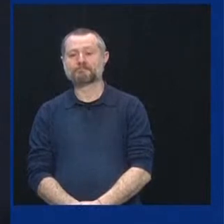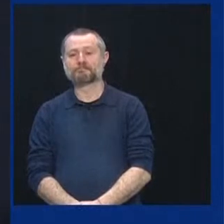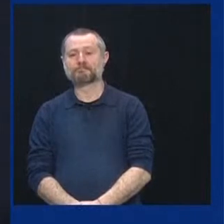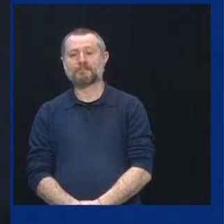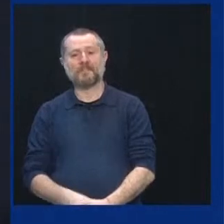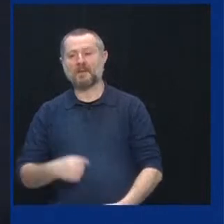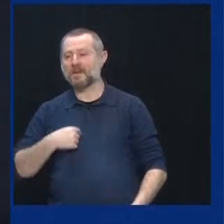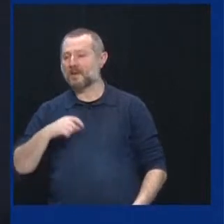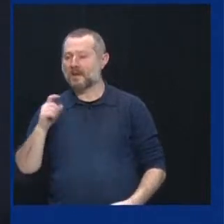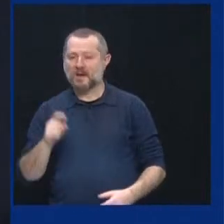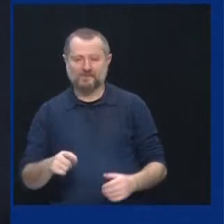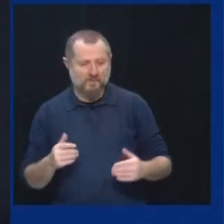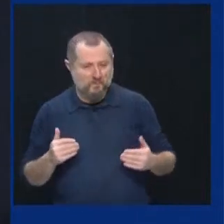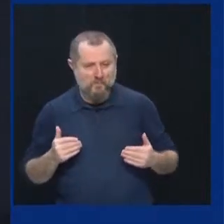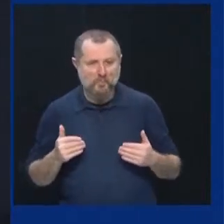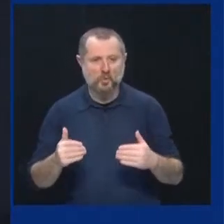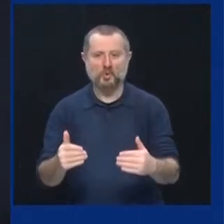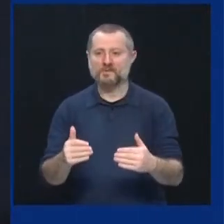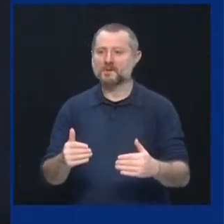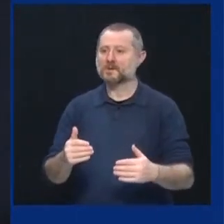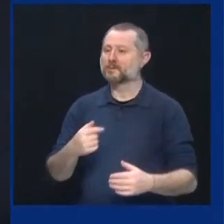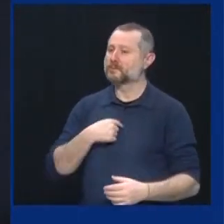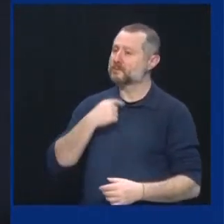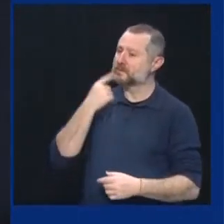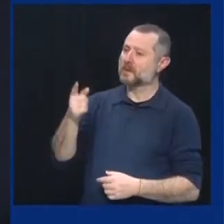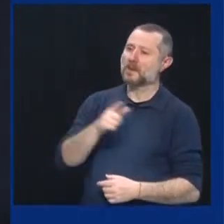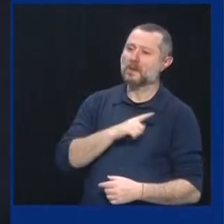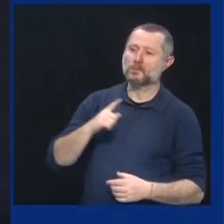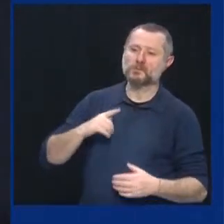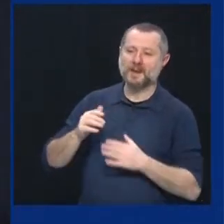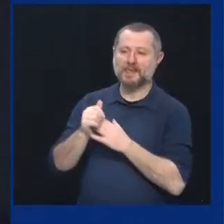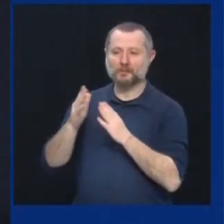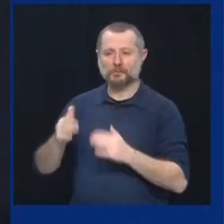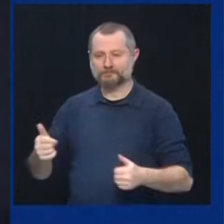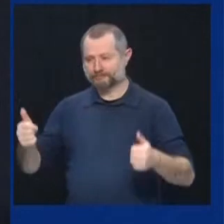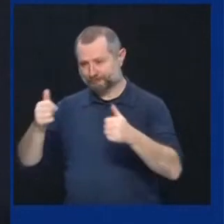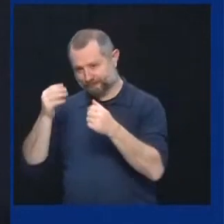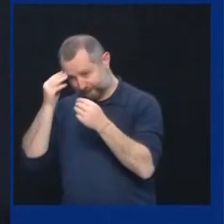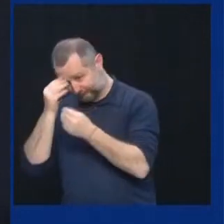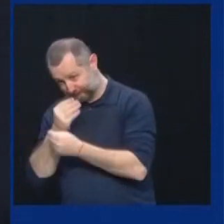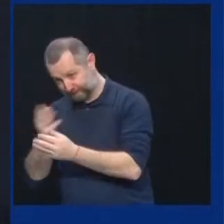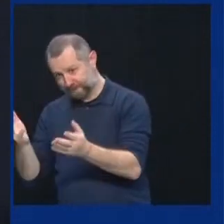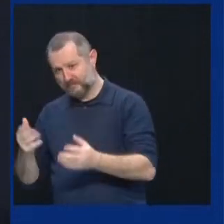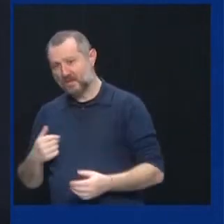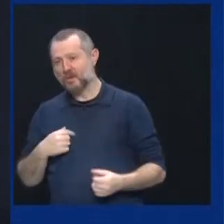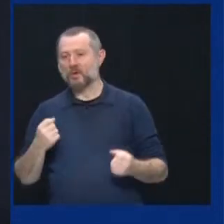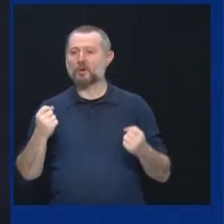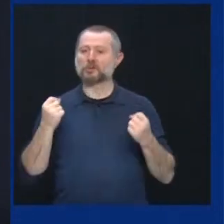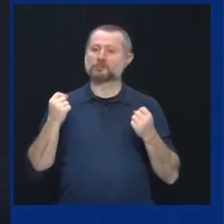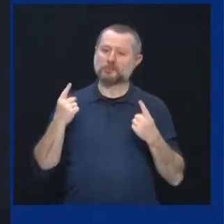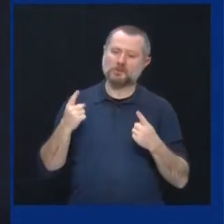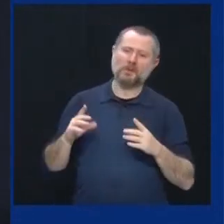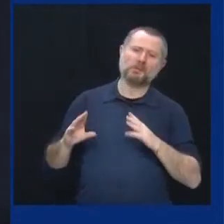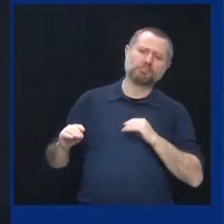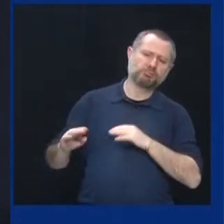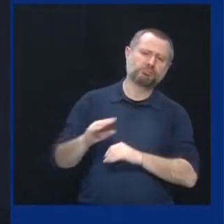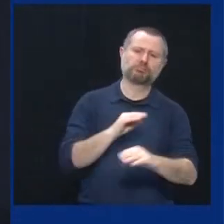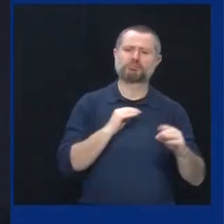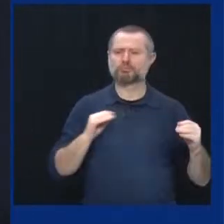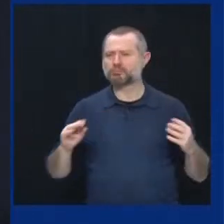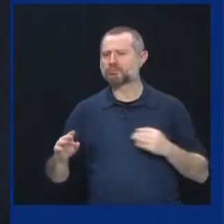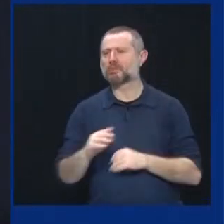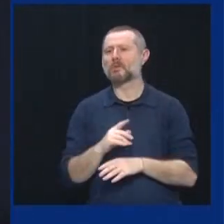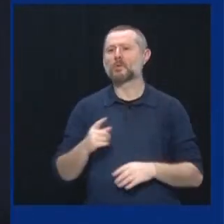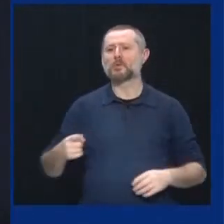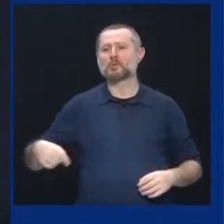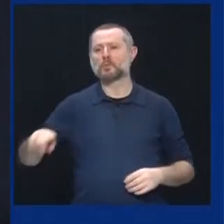forward. And what I said to the legislative leaders, which is important, is, look, I get all this. And I get the legislators who